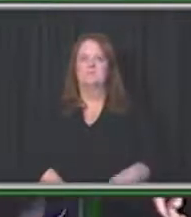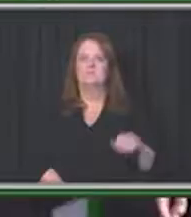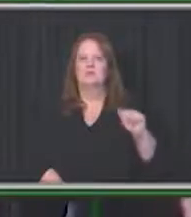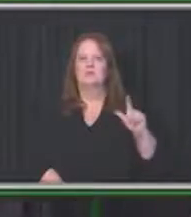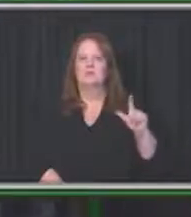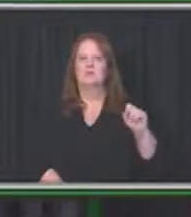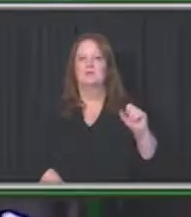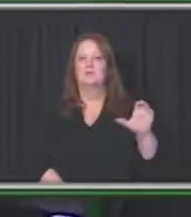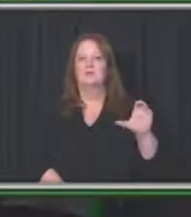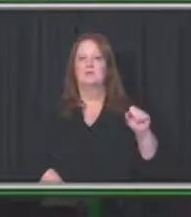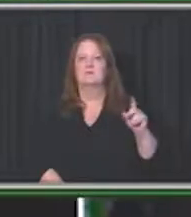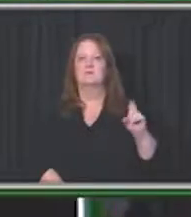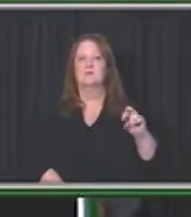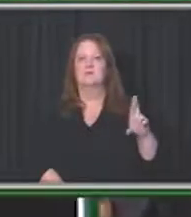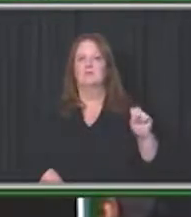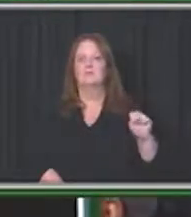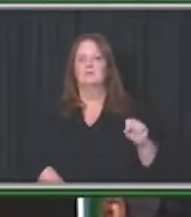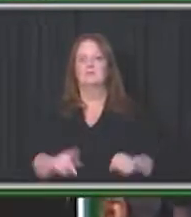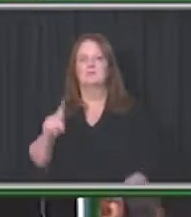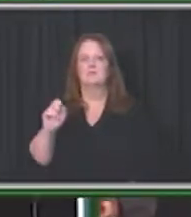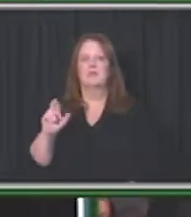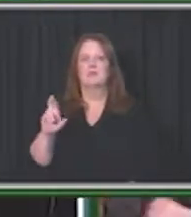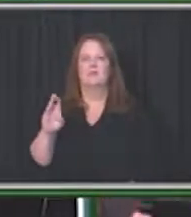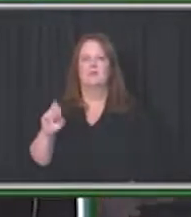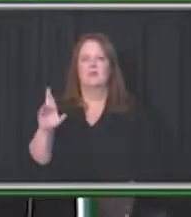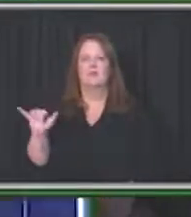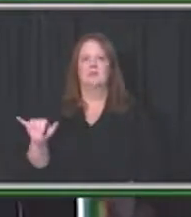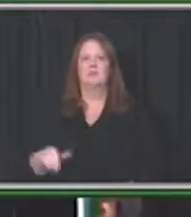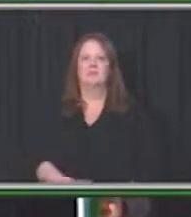Alec Saunders. Taylor Berry.